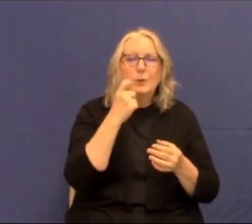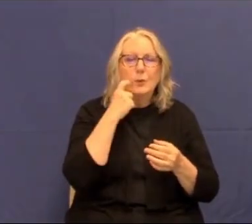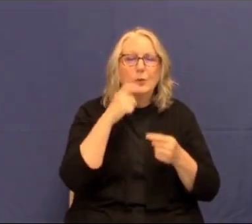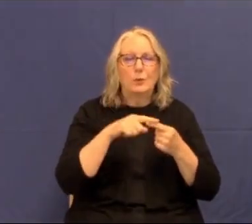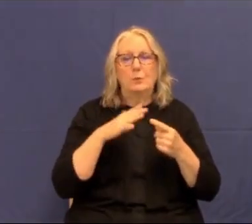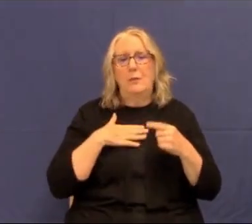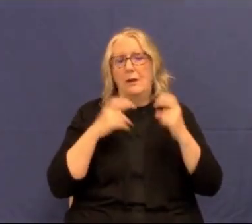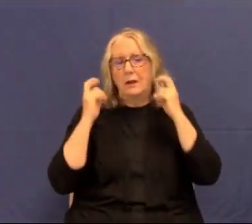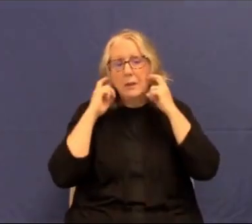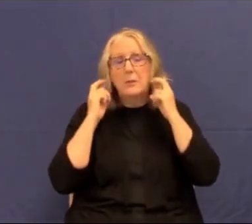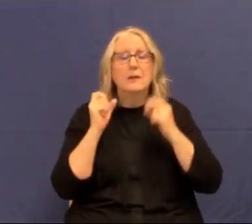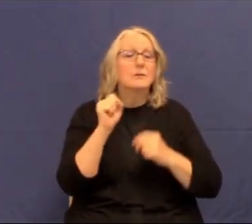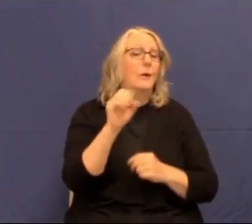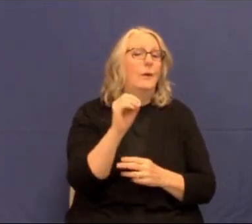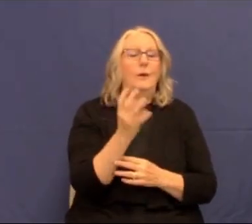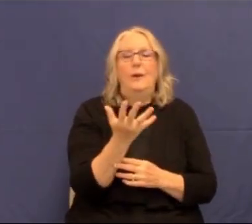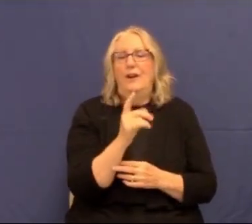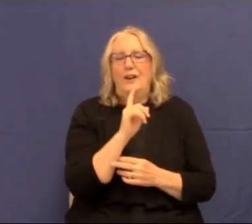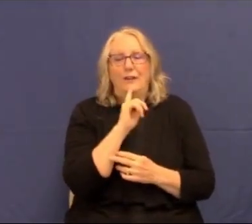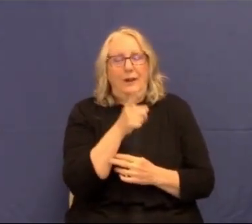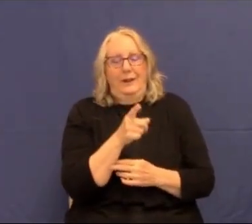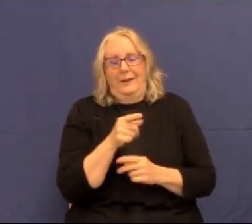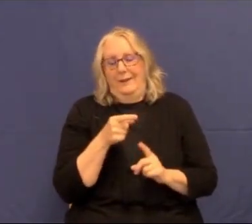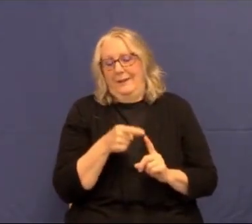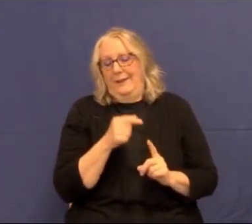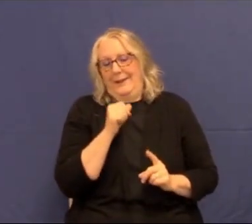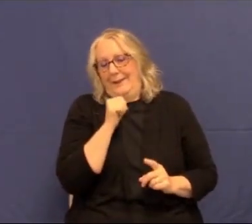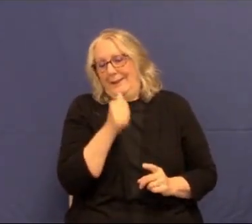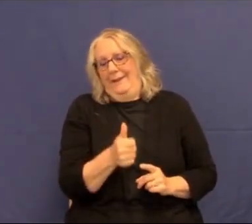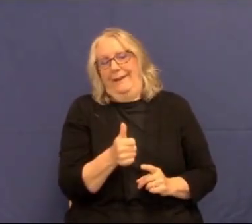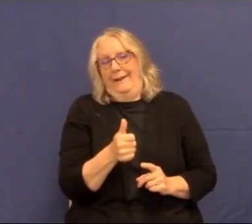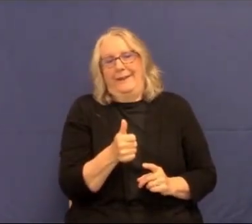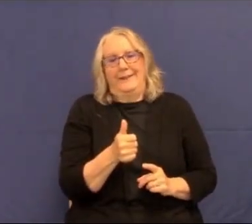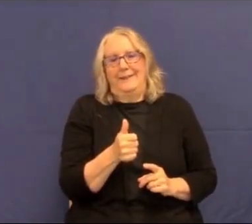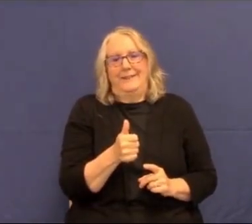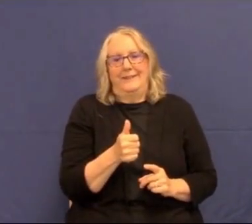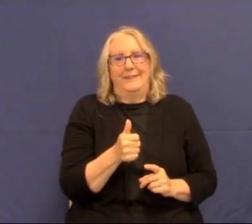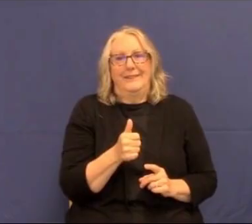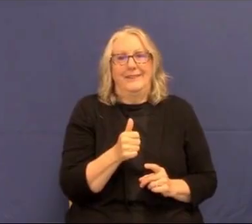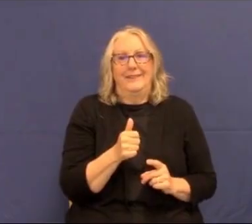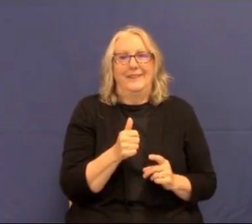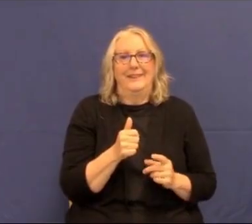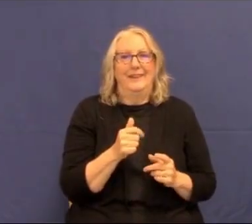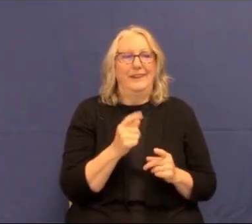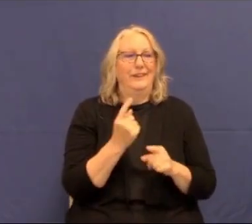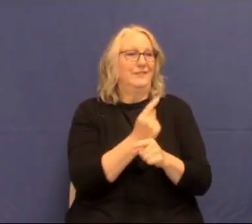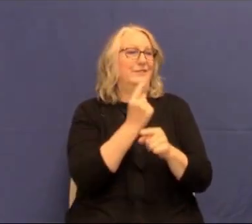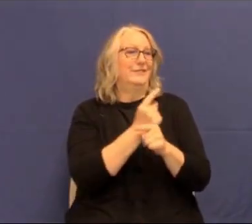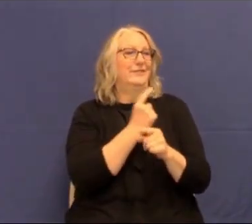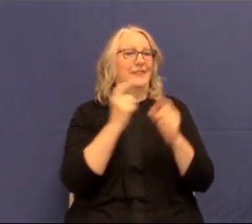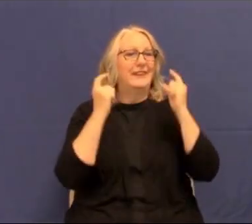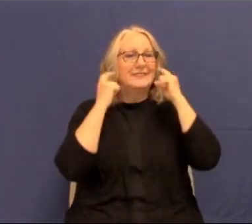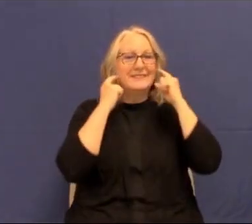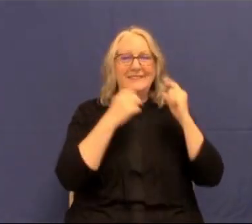to my cochlear implant. Wow. And so it was definitely not your typical stethoscope. And